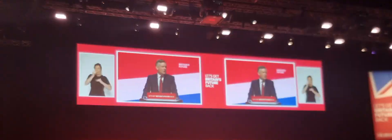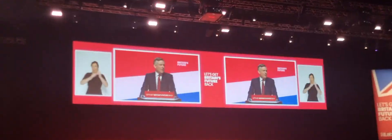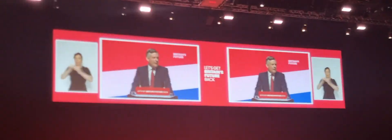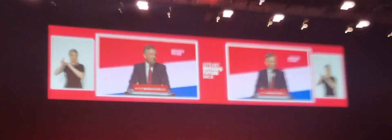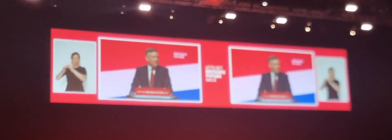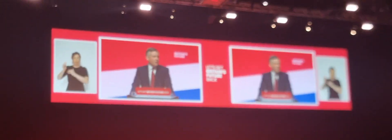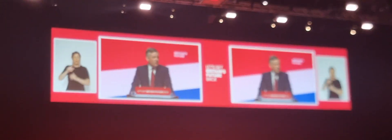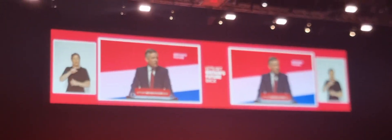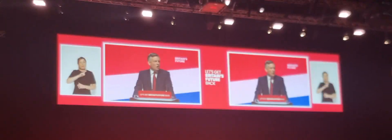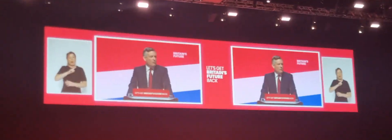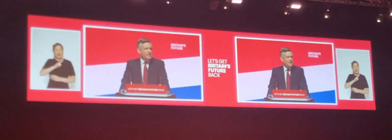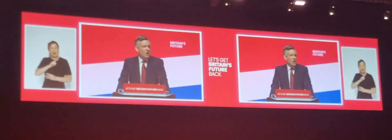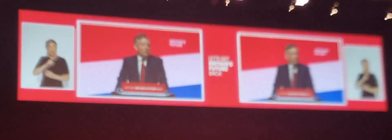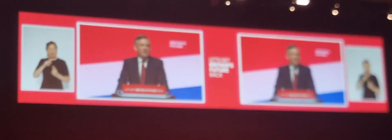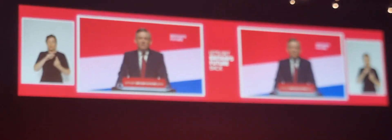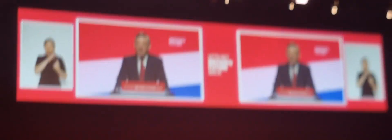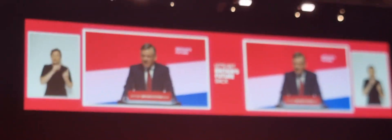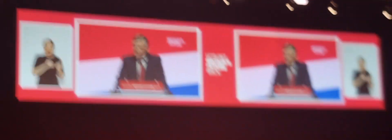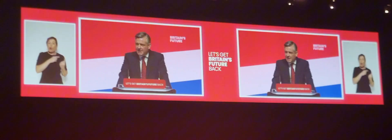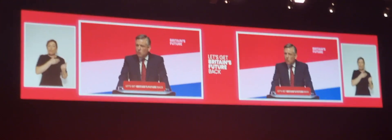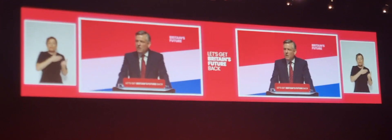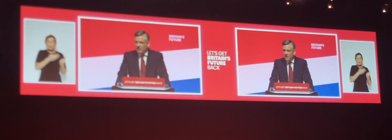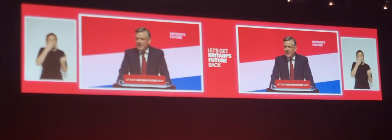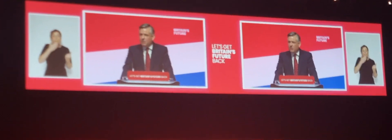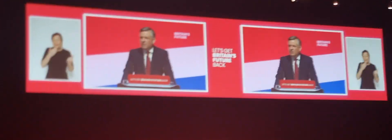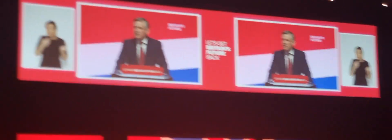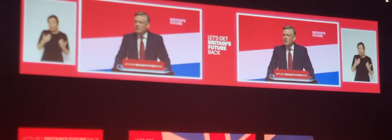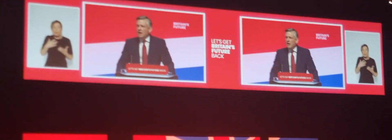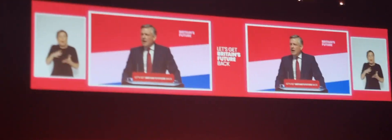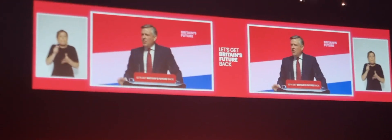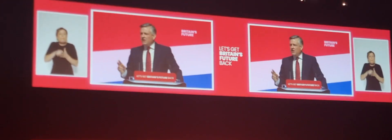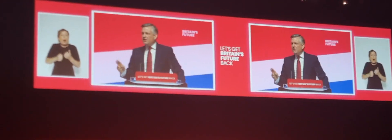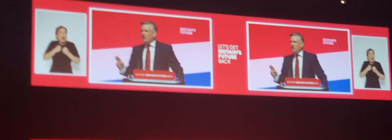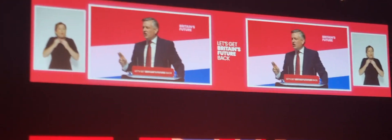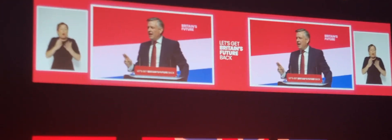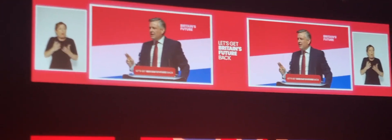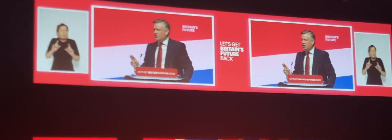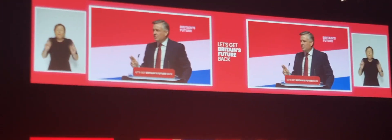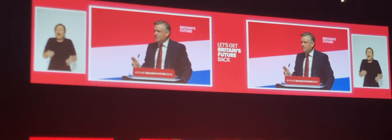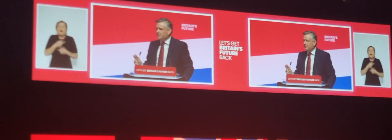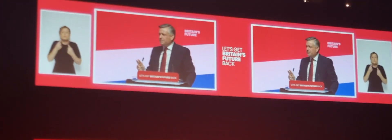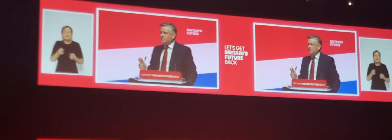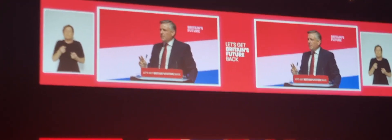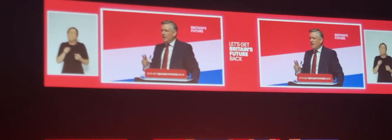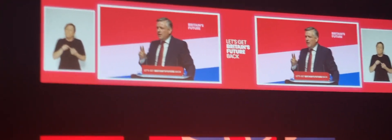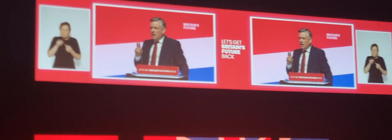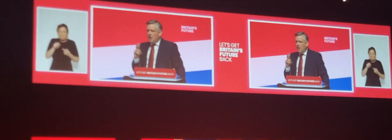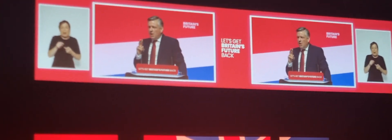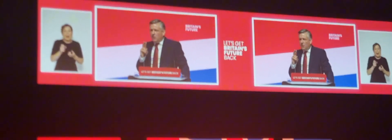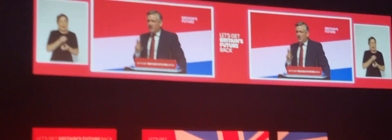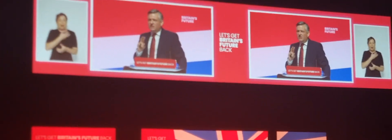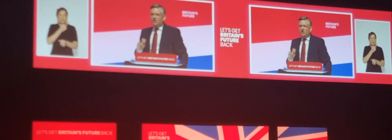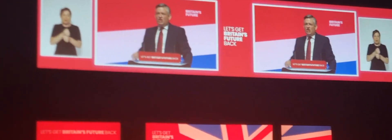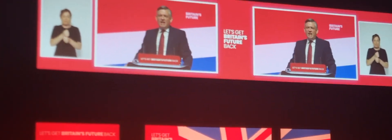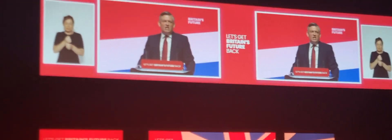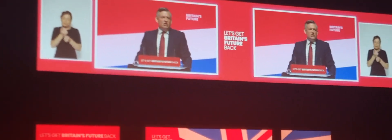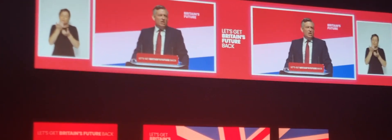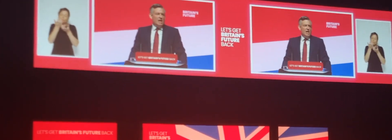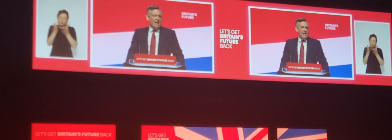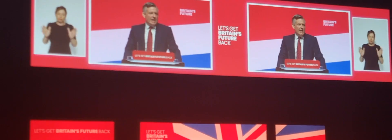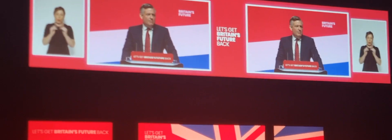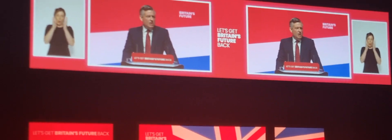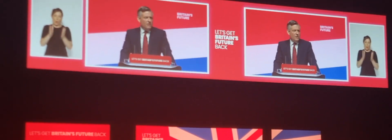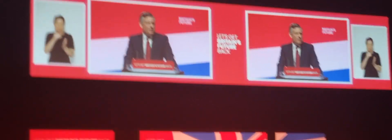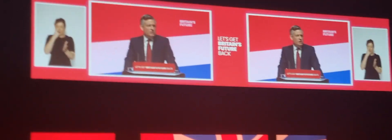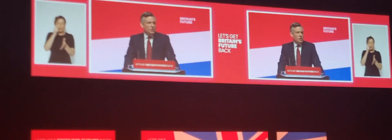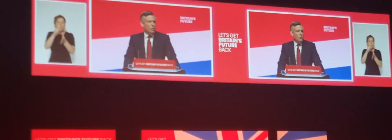So such a pipe dream under the Tories will be a reality with Labour. This is the change. This is the change